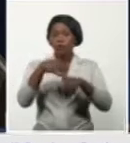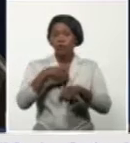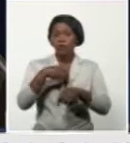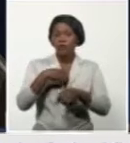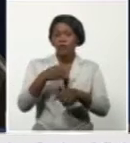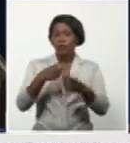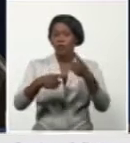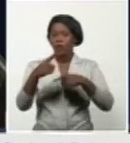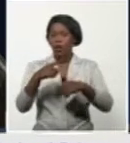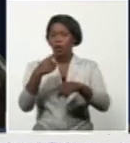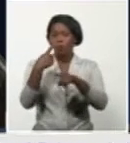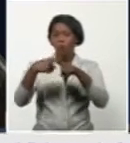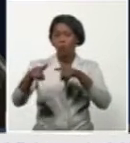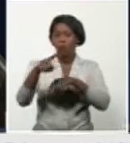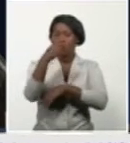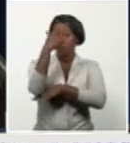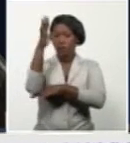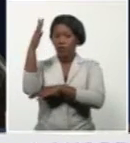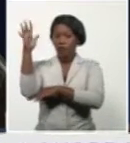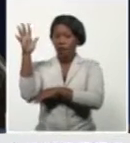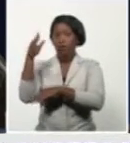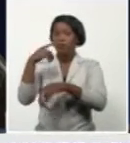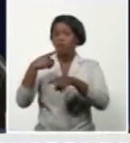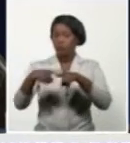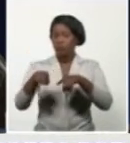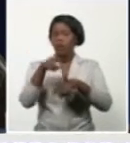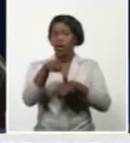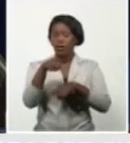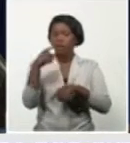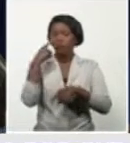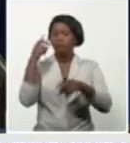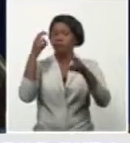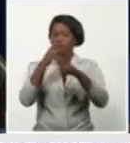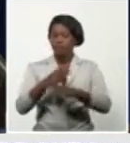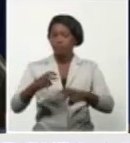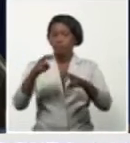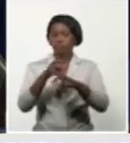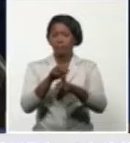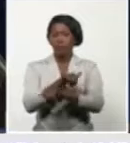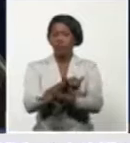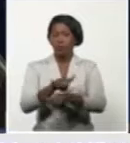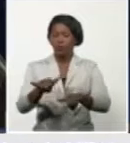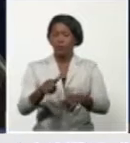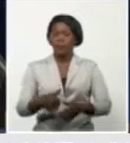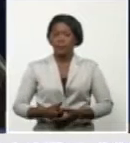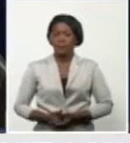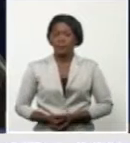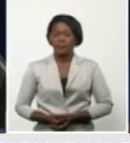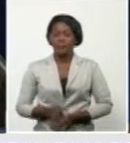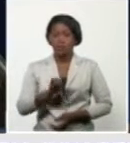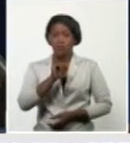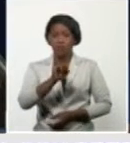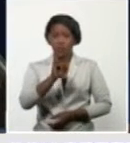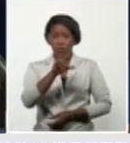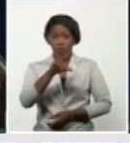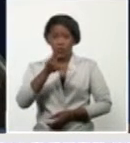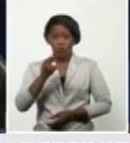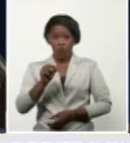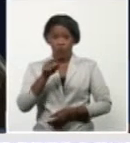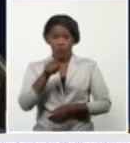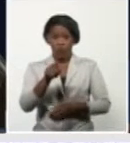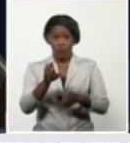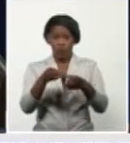The number of people who got infected abroad remains with no change. It's 133, the amount of people whose surface has not been